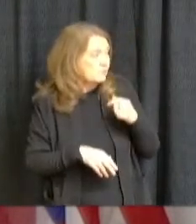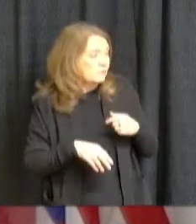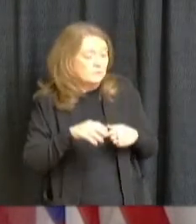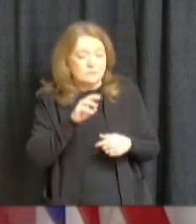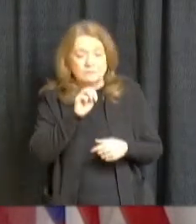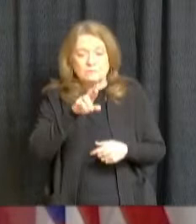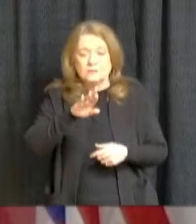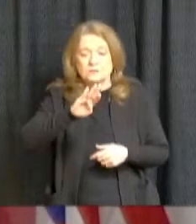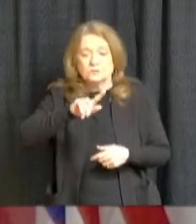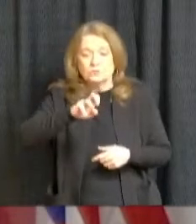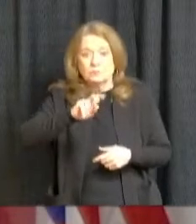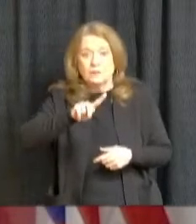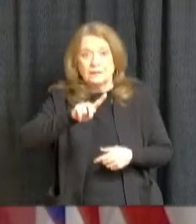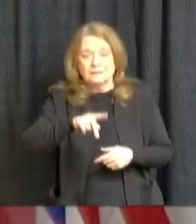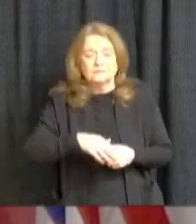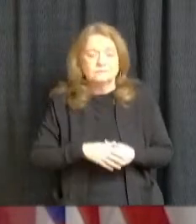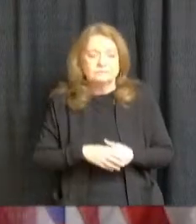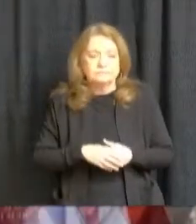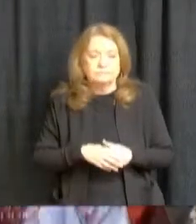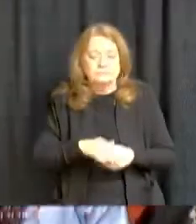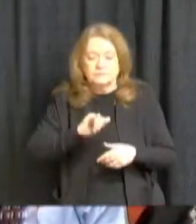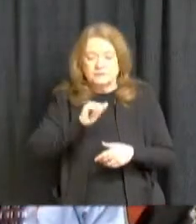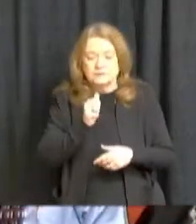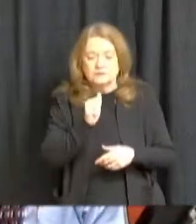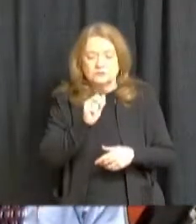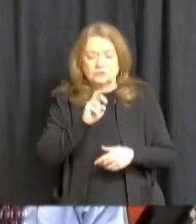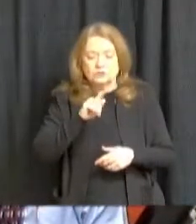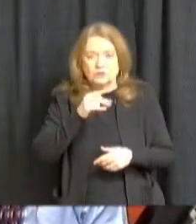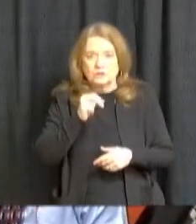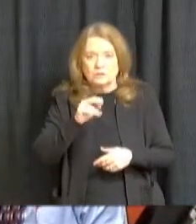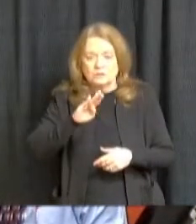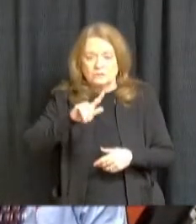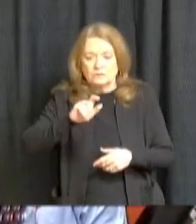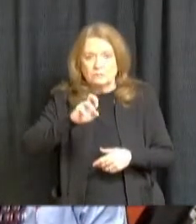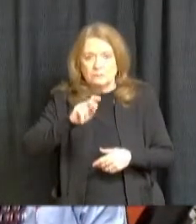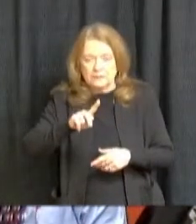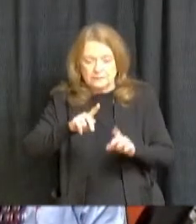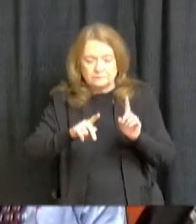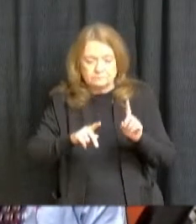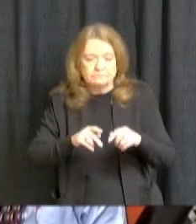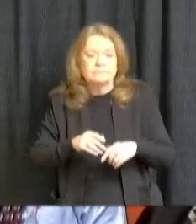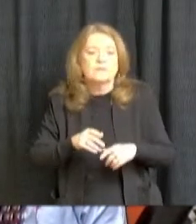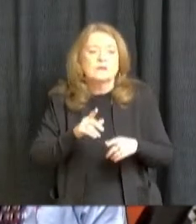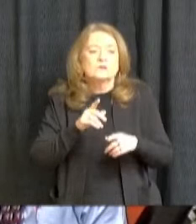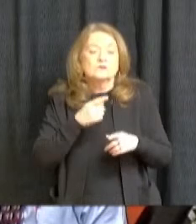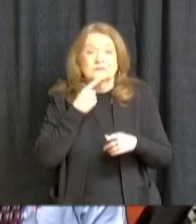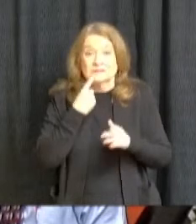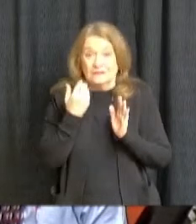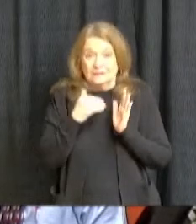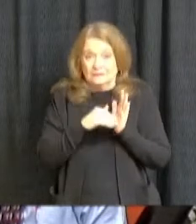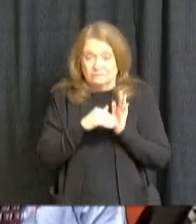Mr. Blick, give us your name again, please, sir. Jonathan Blick. Just to reiterate,